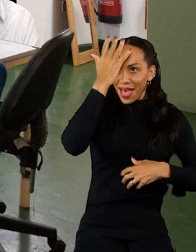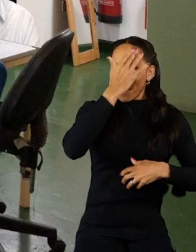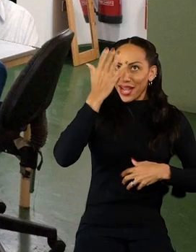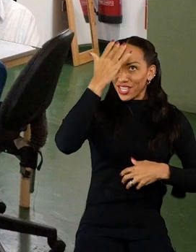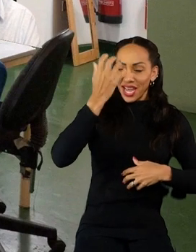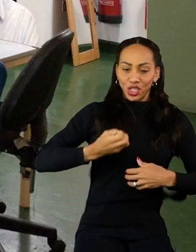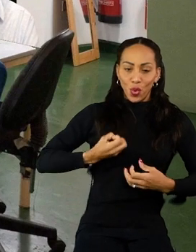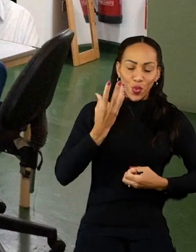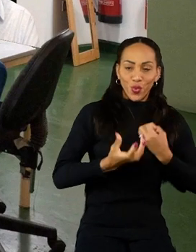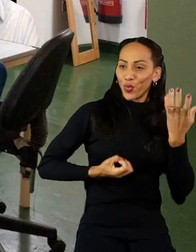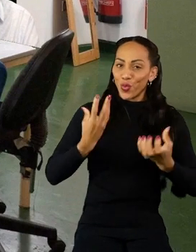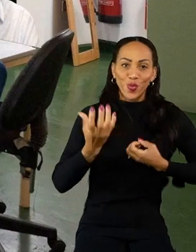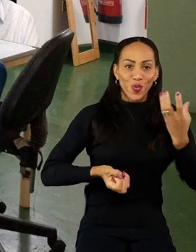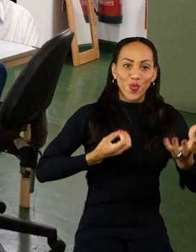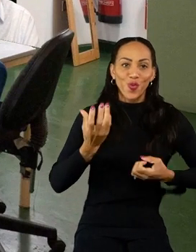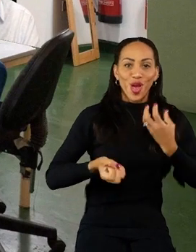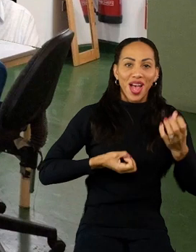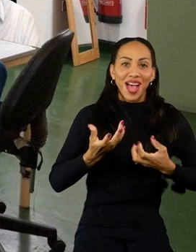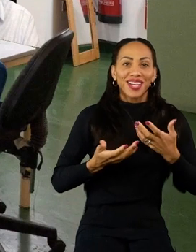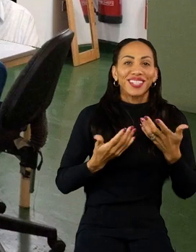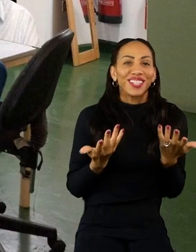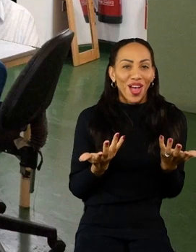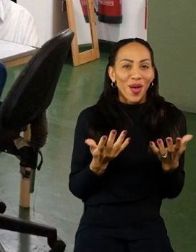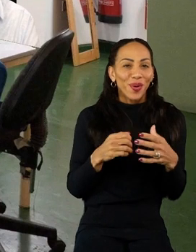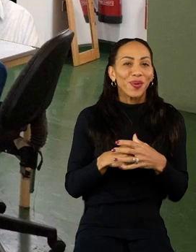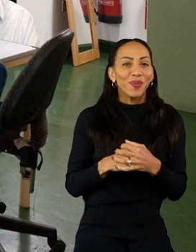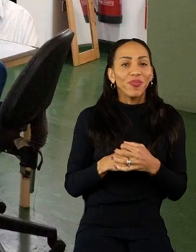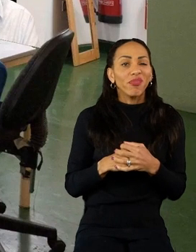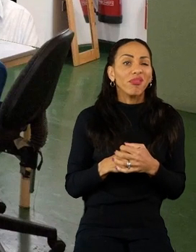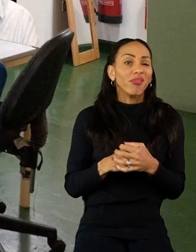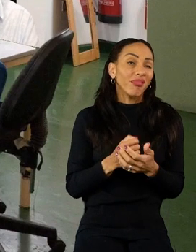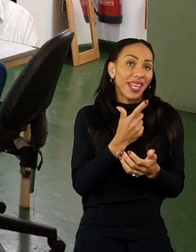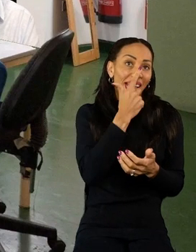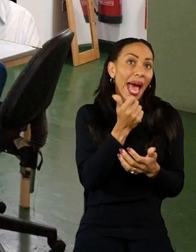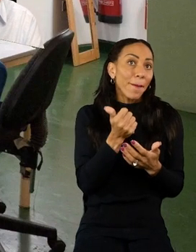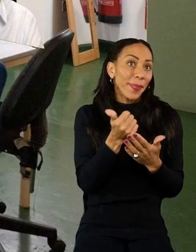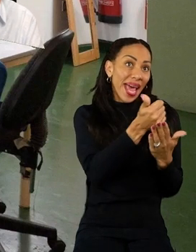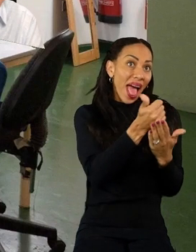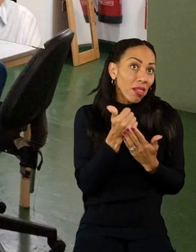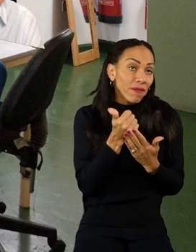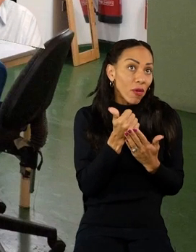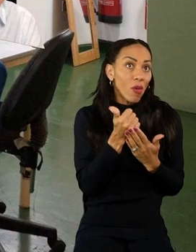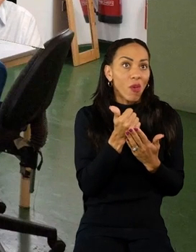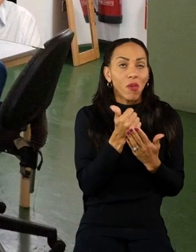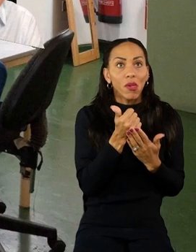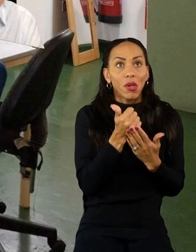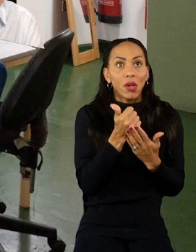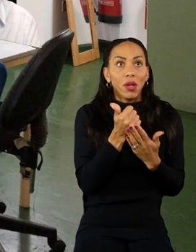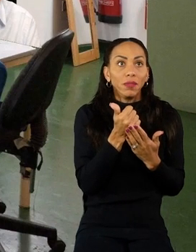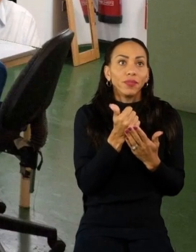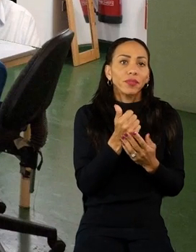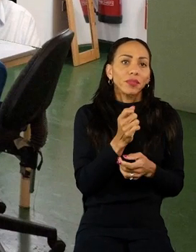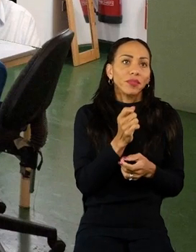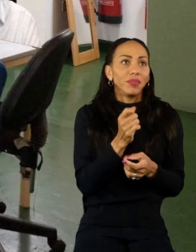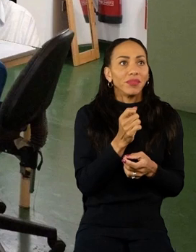artists and performers, and their imaginations, really kind of fire. So, yeah, whilst